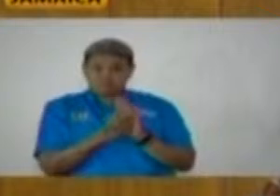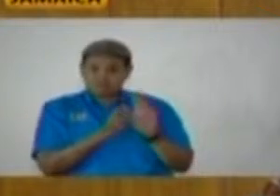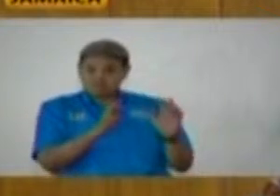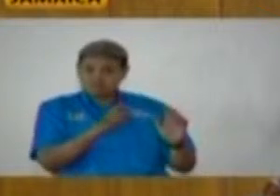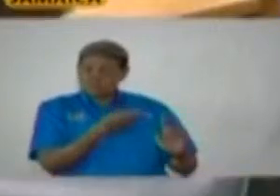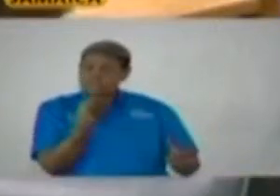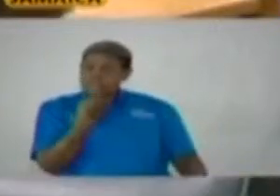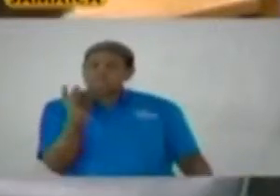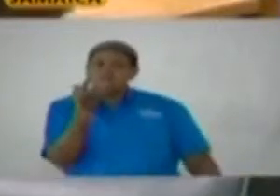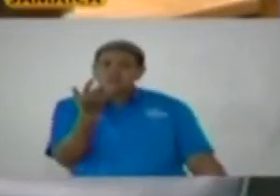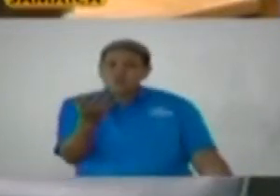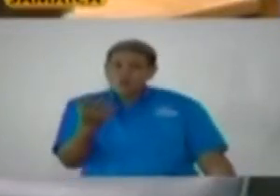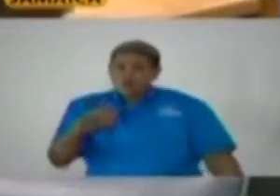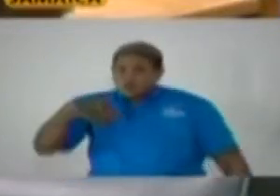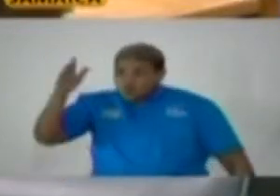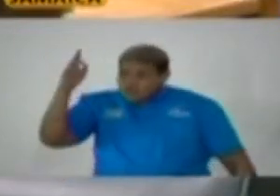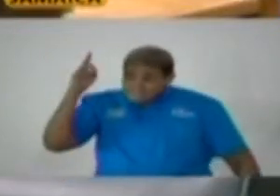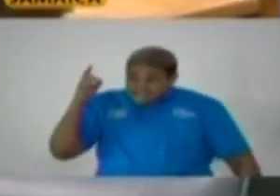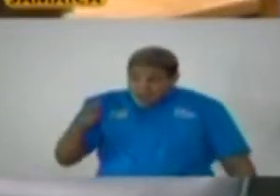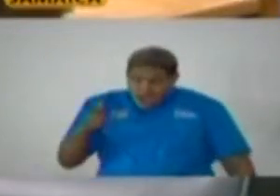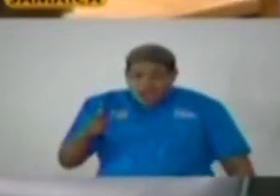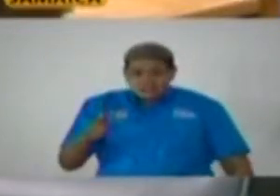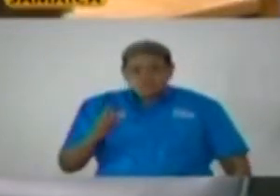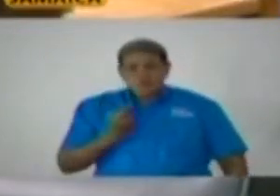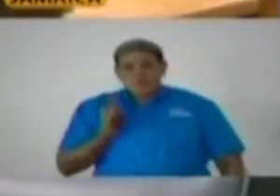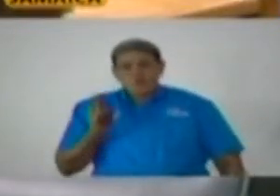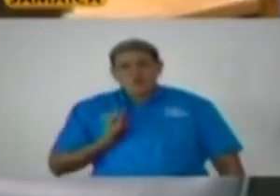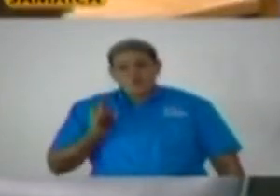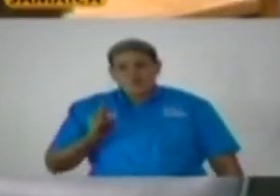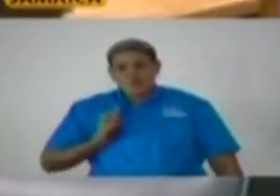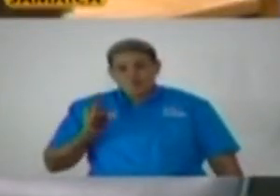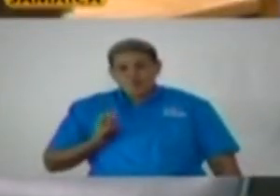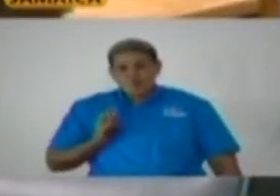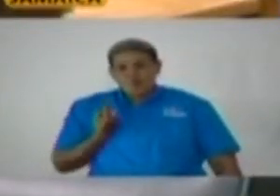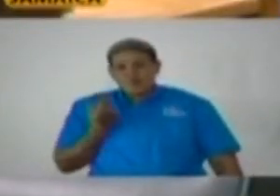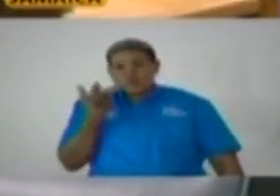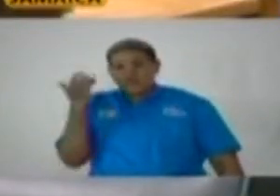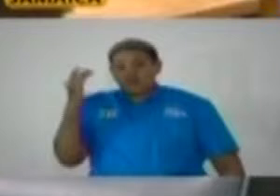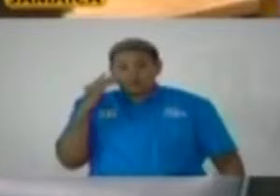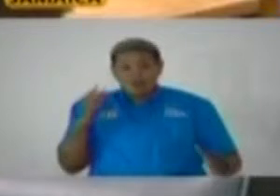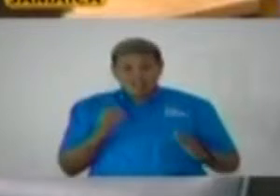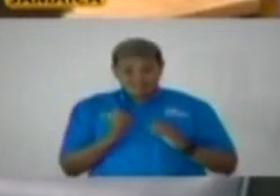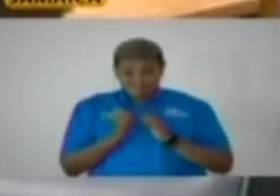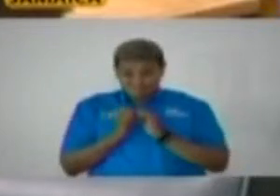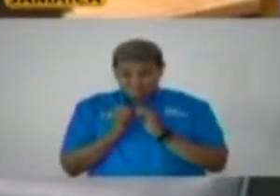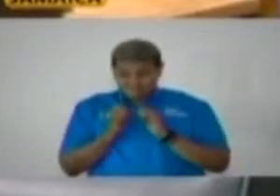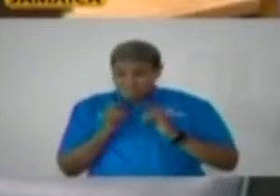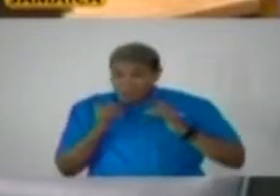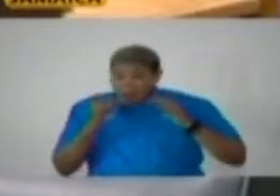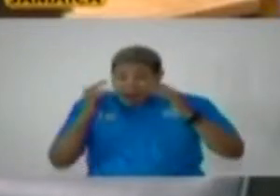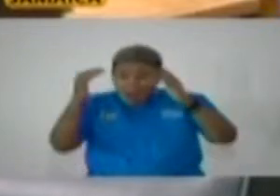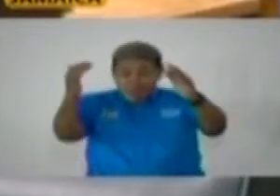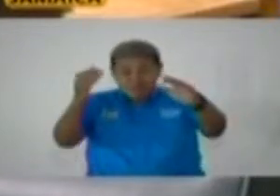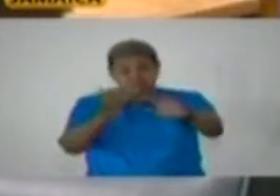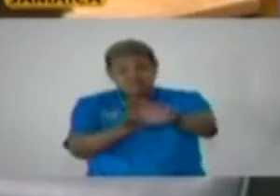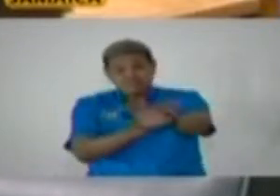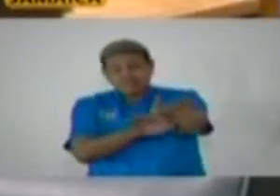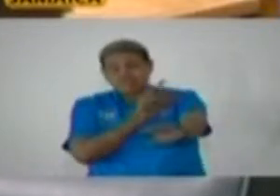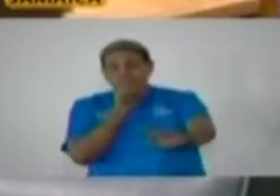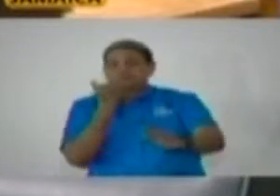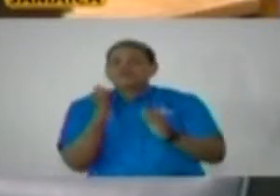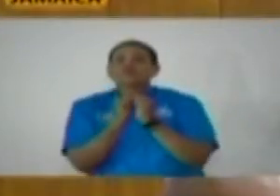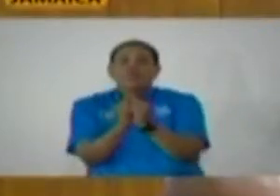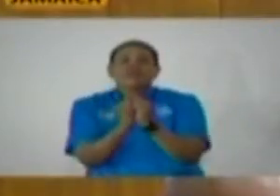He said, if you want to go fast, go alone. But if you want to go far, go together.